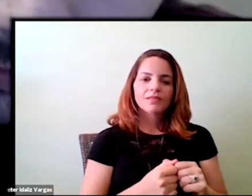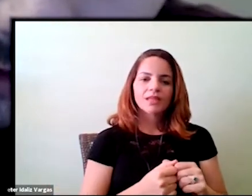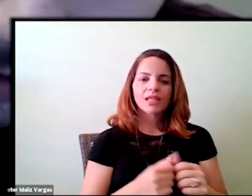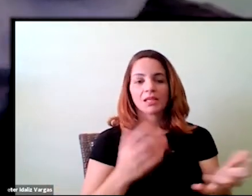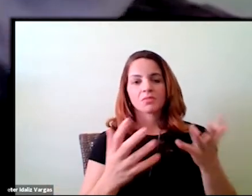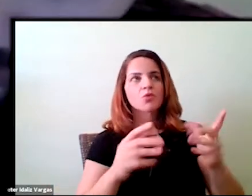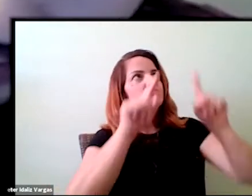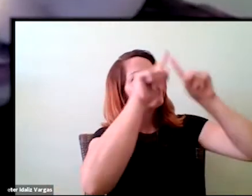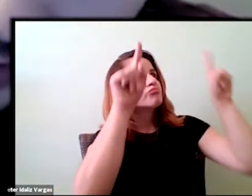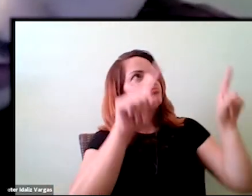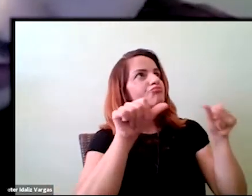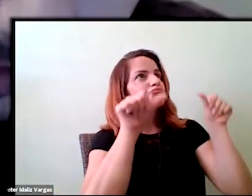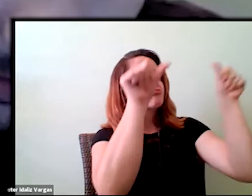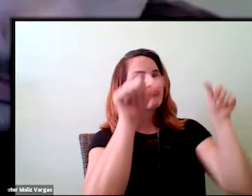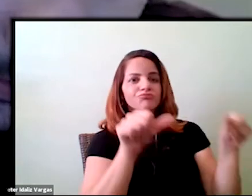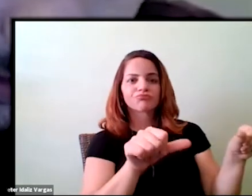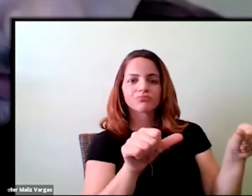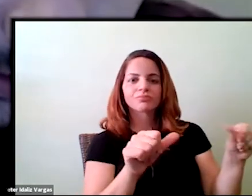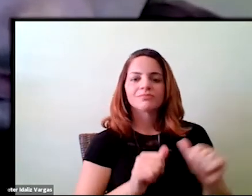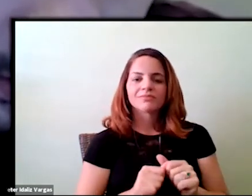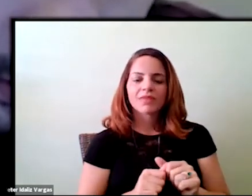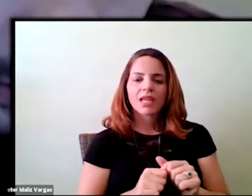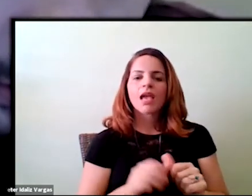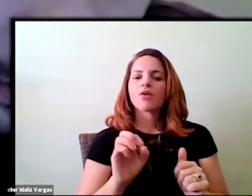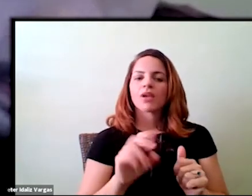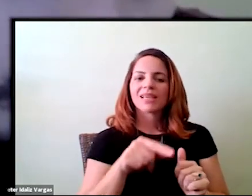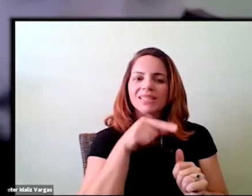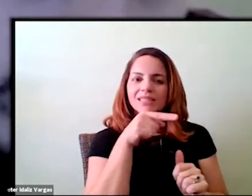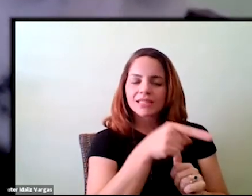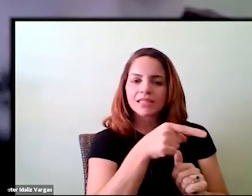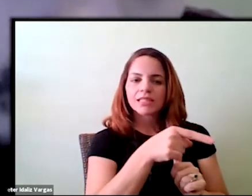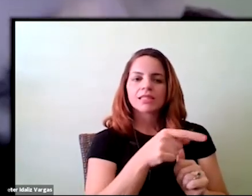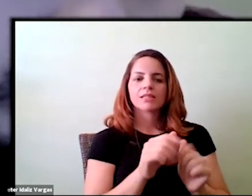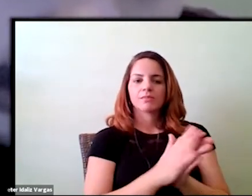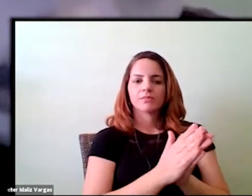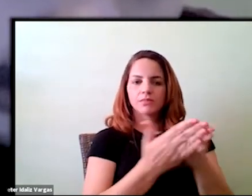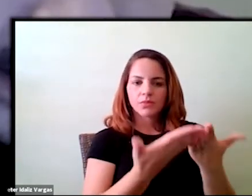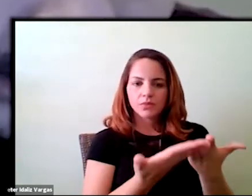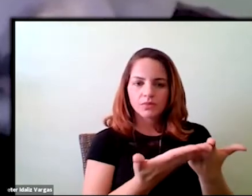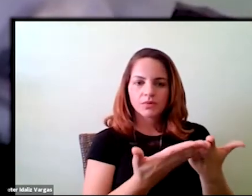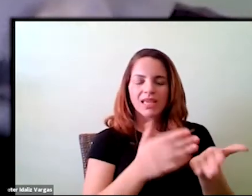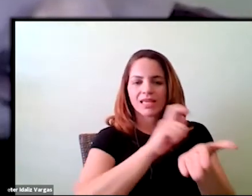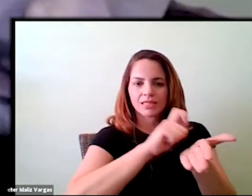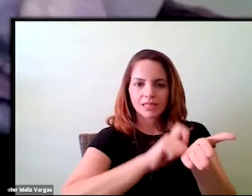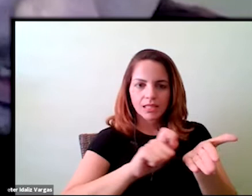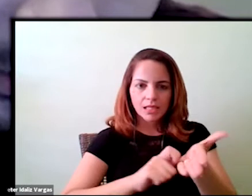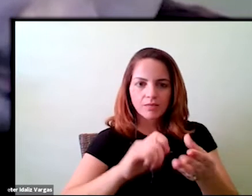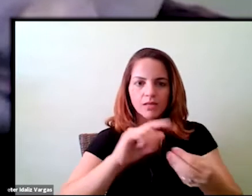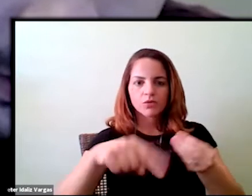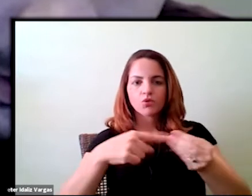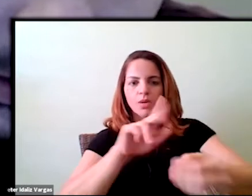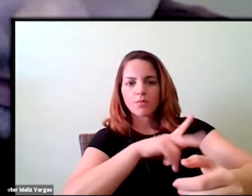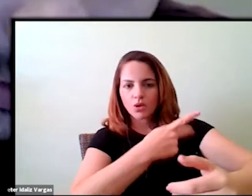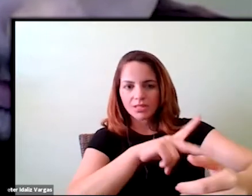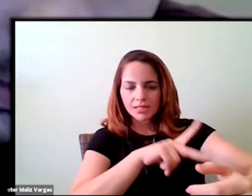Okay, so this work by Raquel Salas Rivera writes the poetry of the self split in